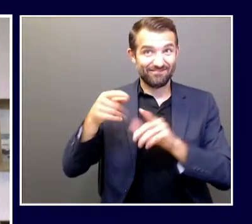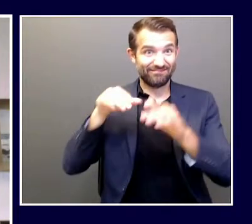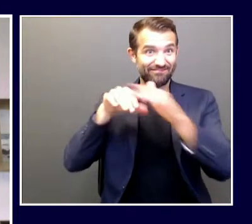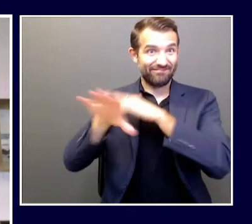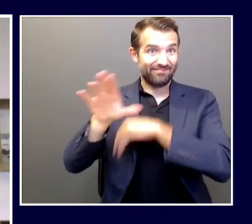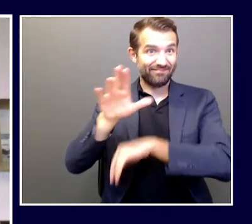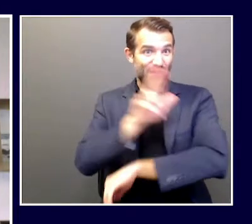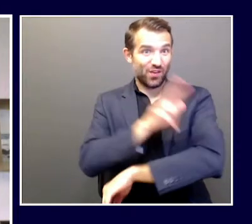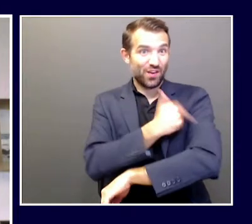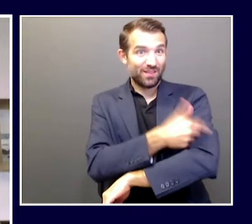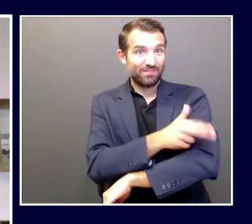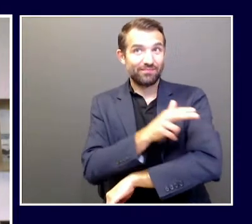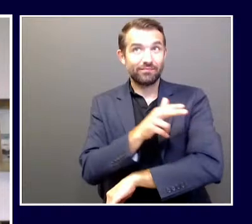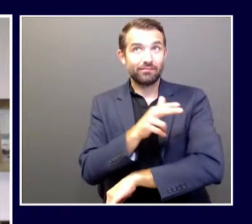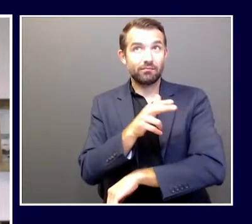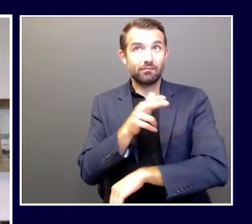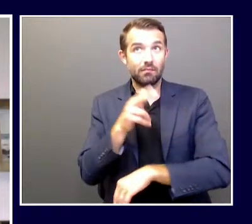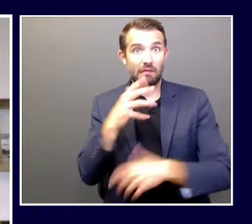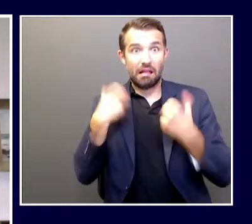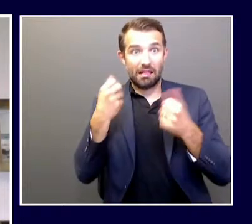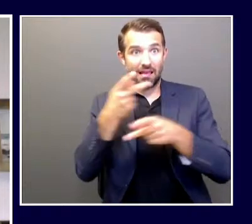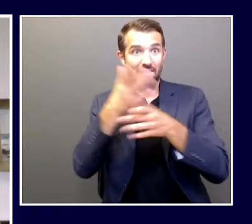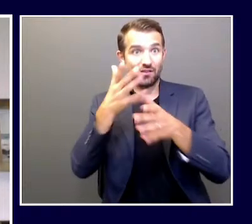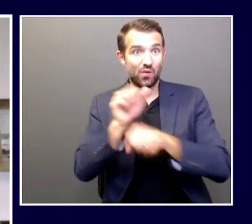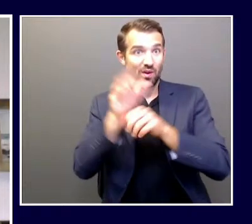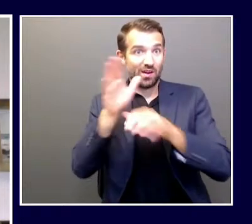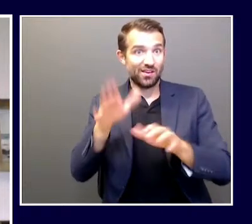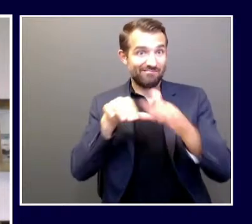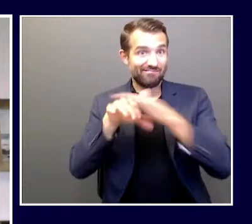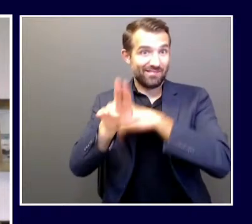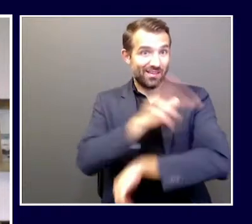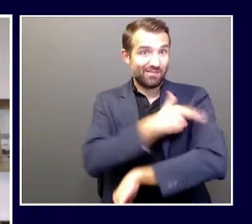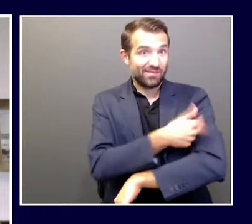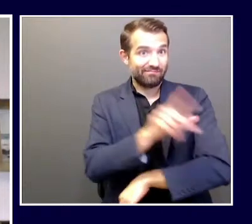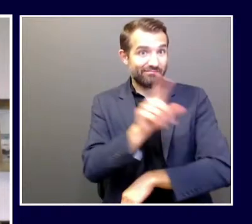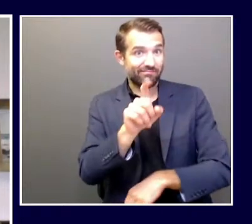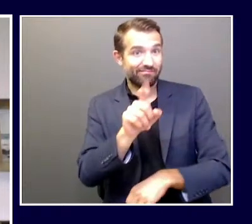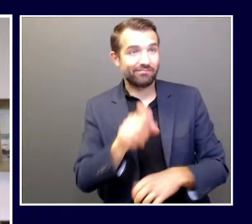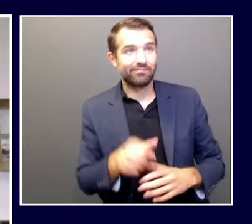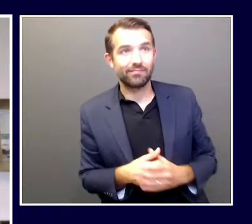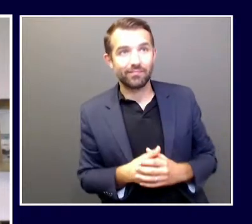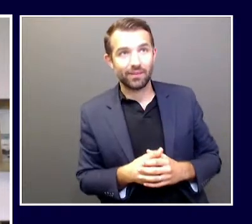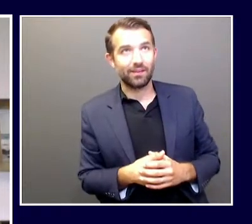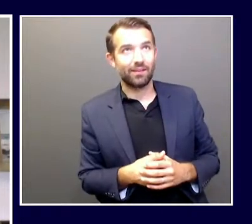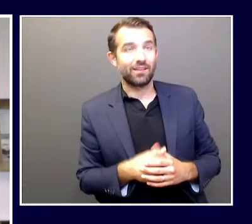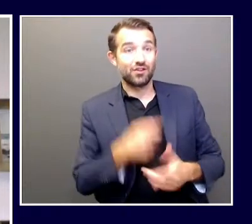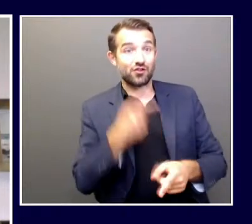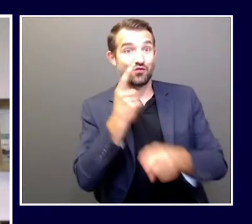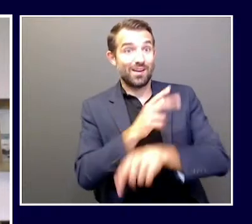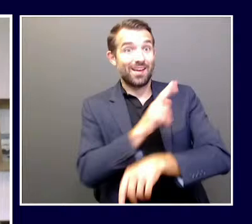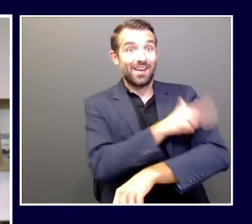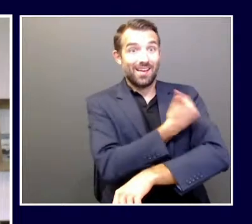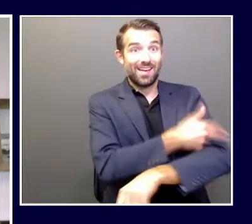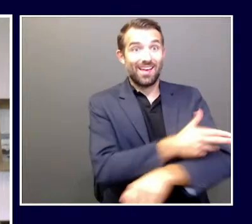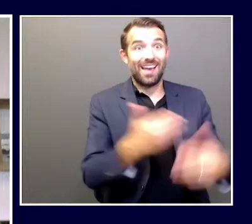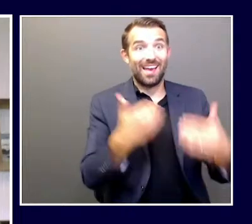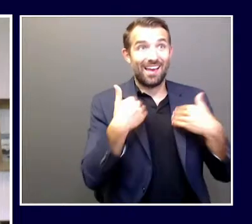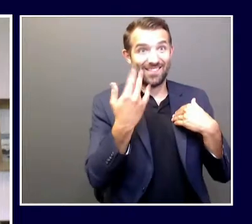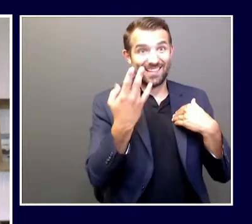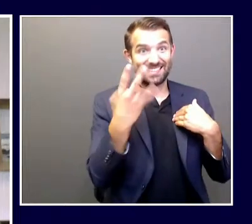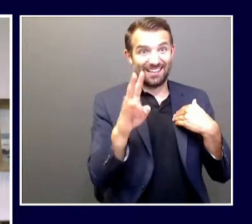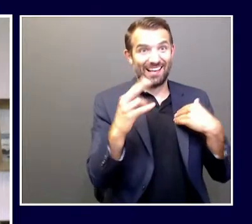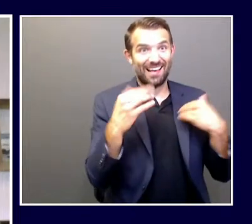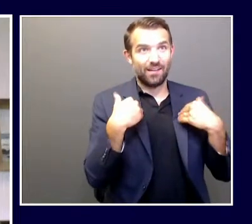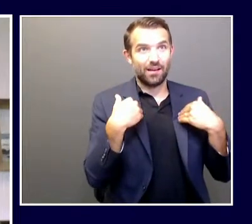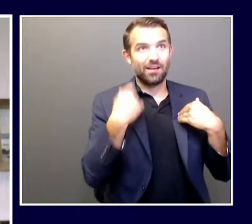There may be some patients in that number, so I don't know the answer, Amy, but we can check with the outbreak investigator and get a breakdown of that. Okay, thank